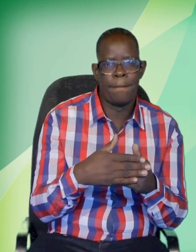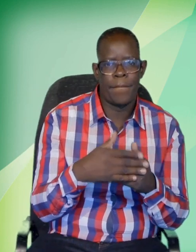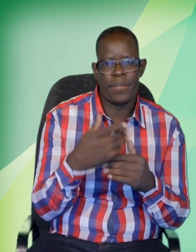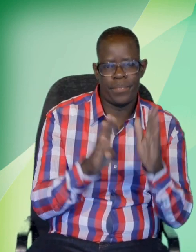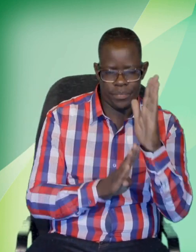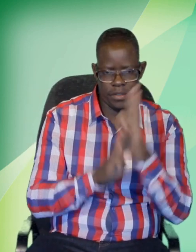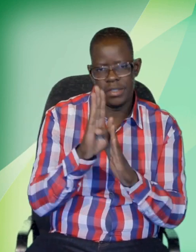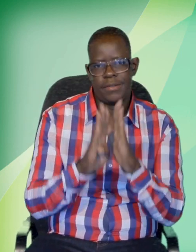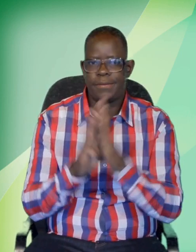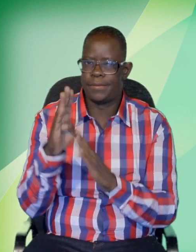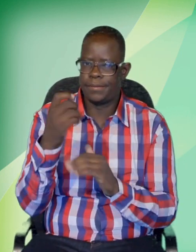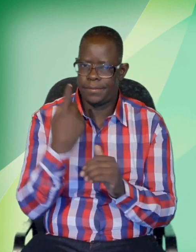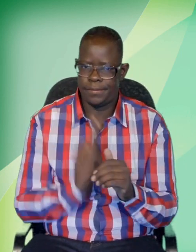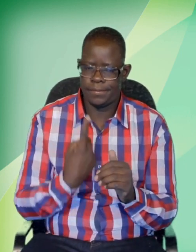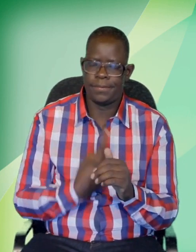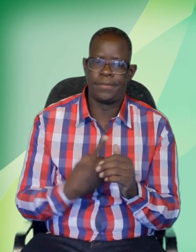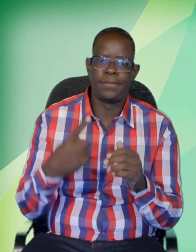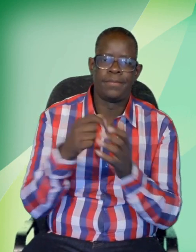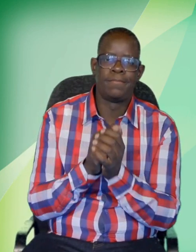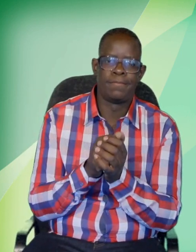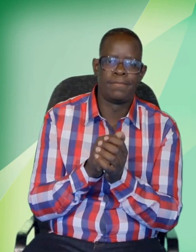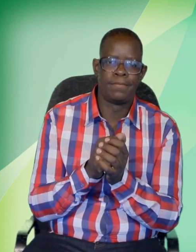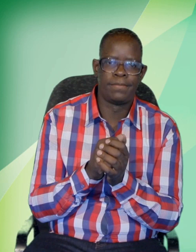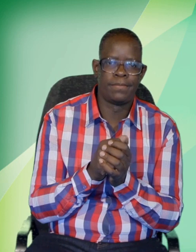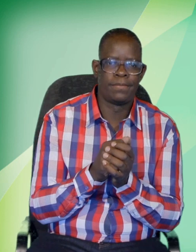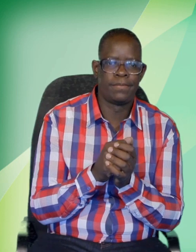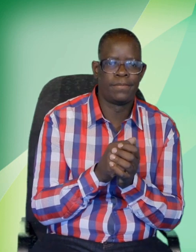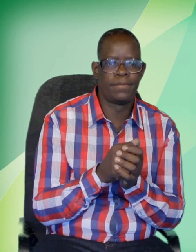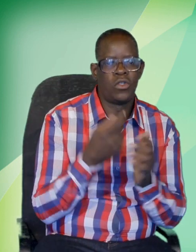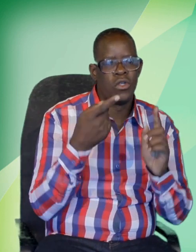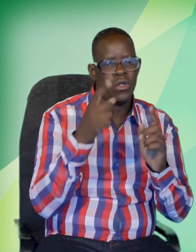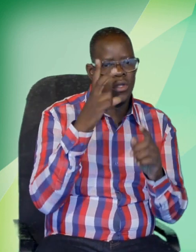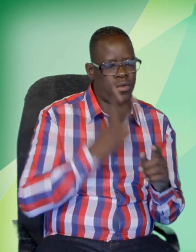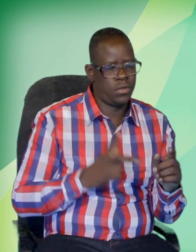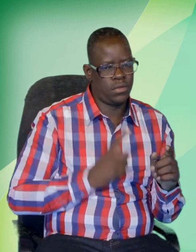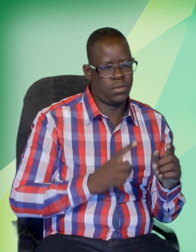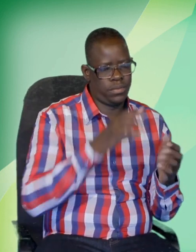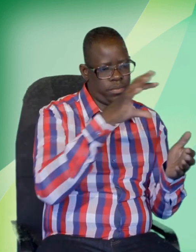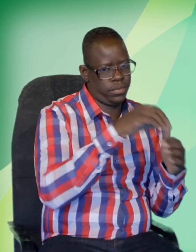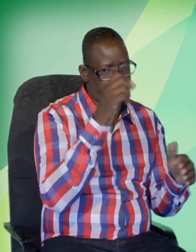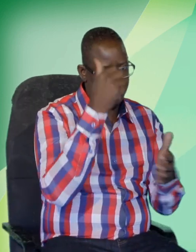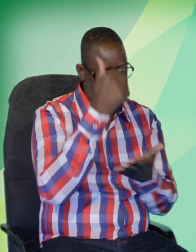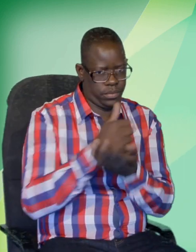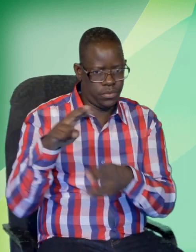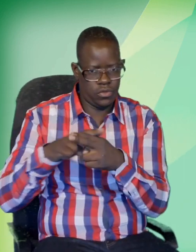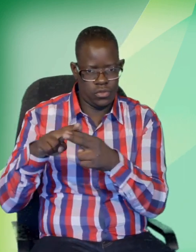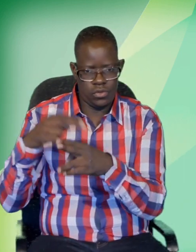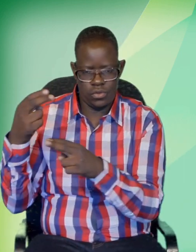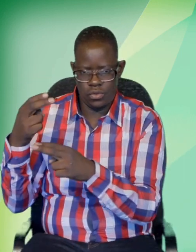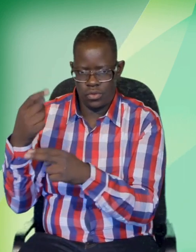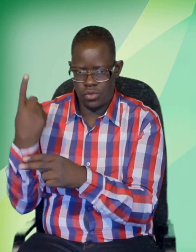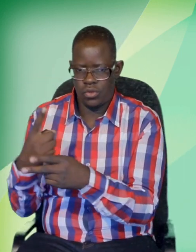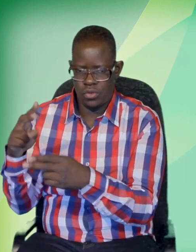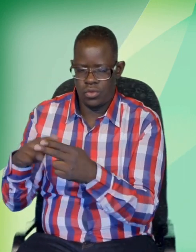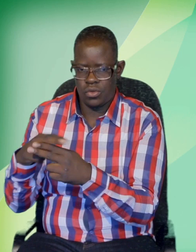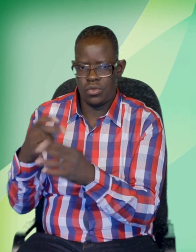increased owner's equity, current income. If the owner takes money out of the business bank account for his own use, decreased asset